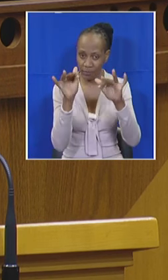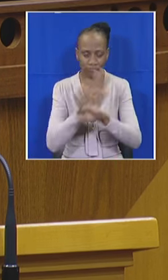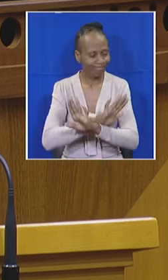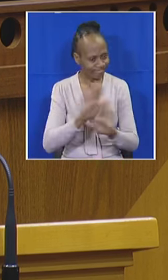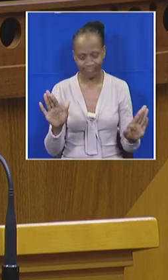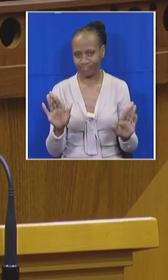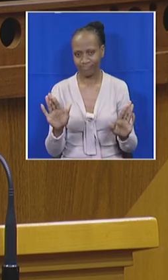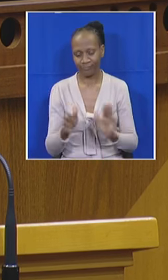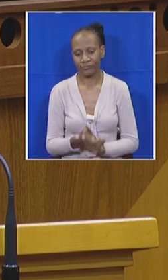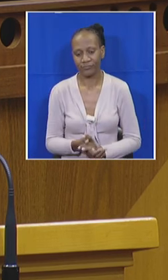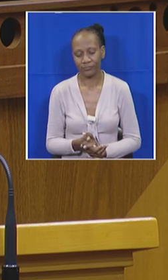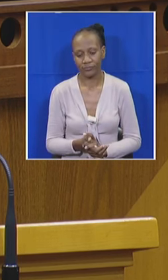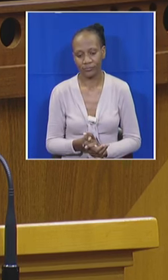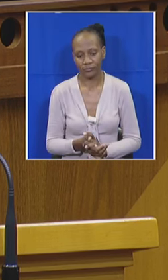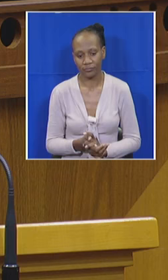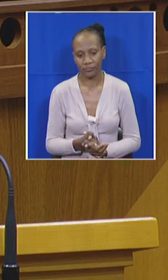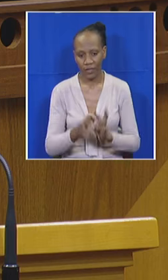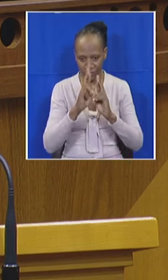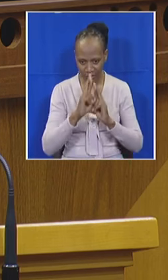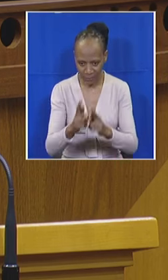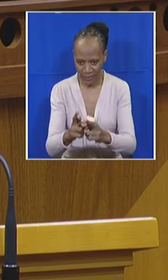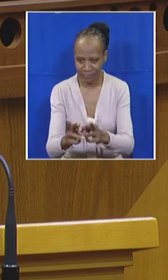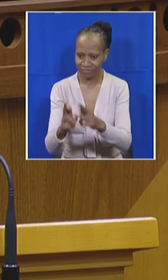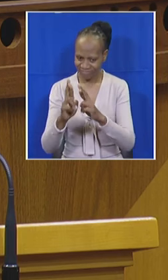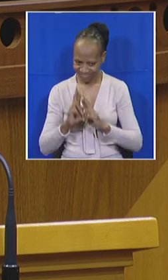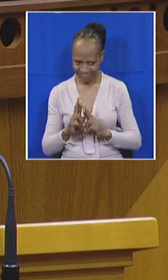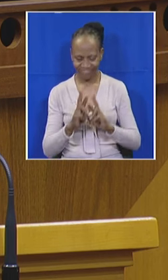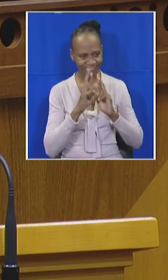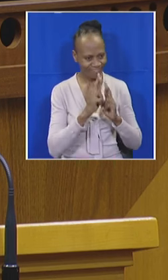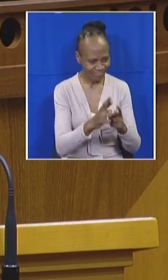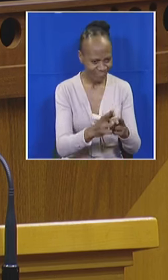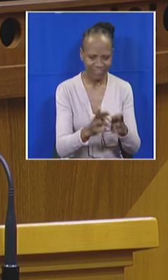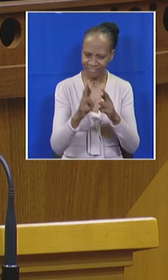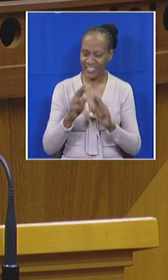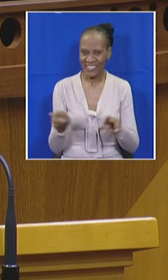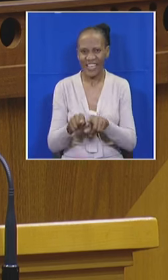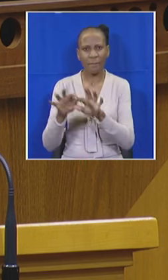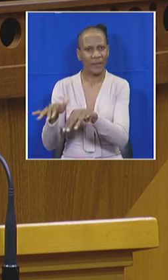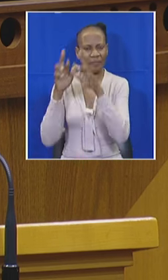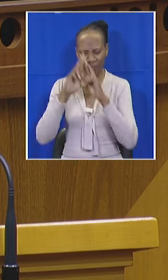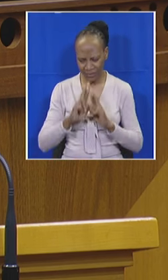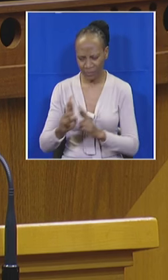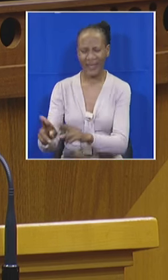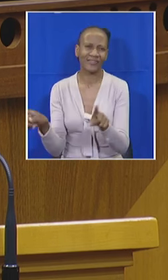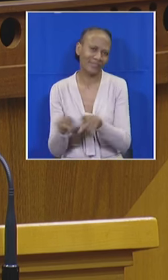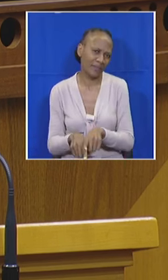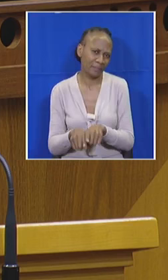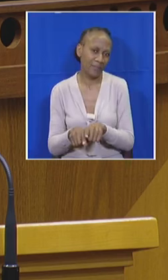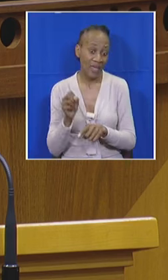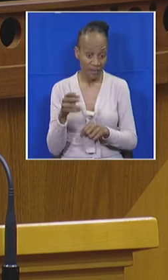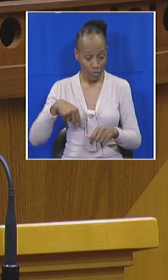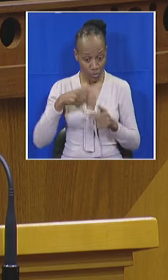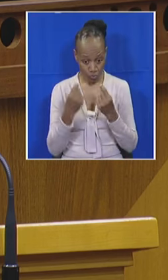Respect for one another and for our parliament will restore